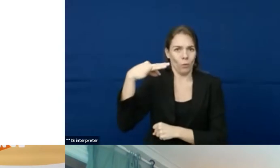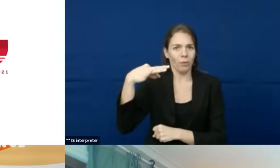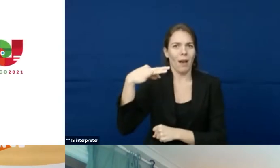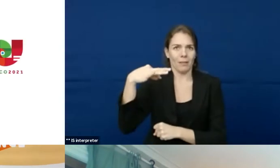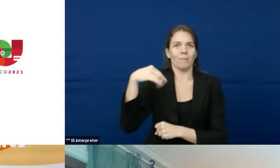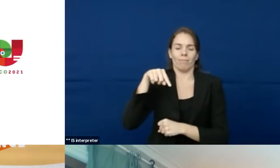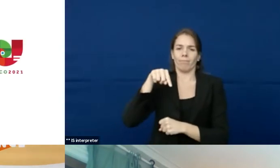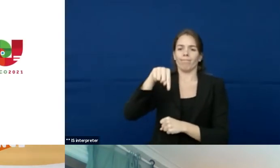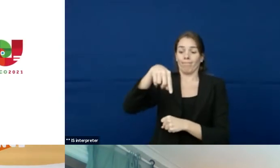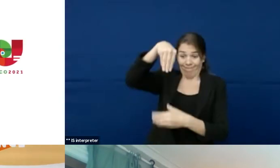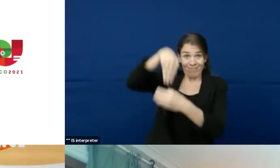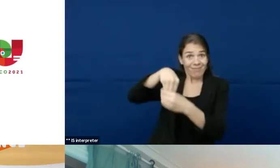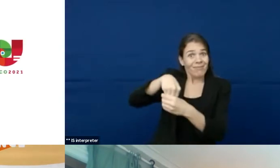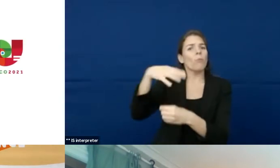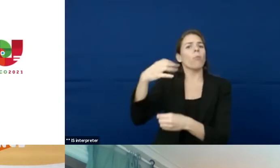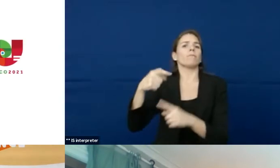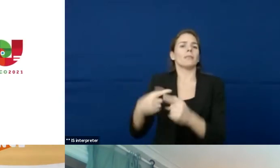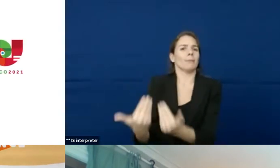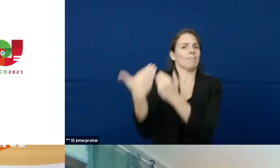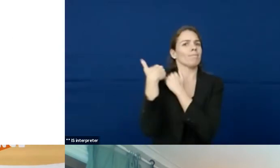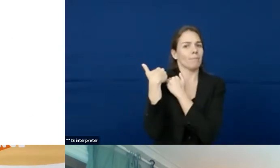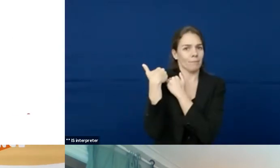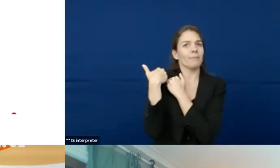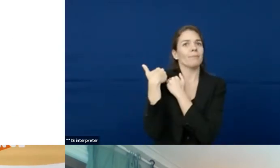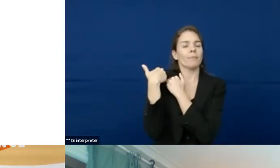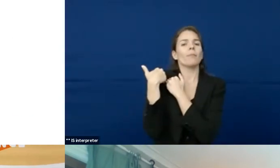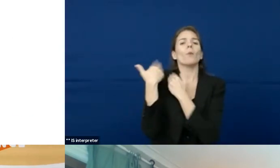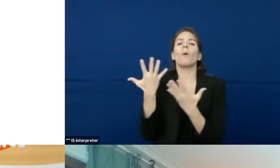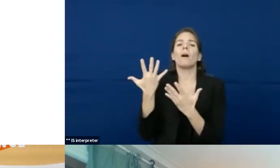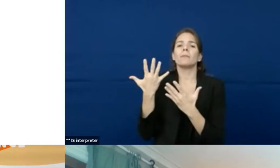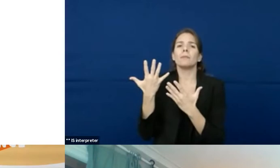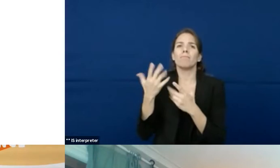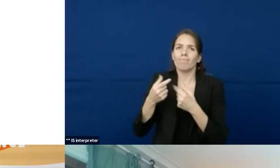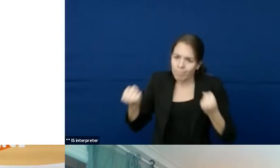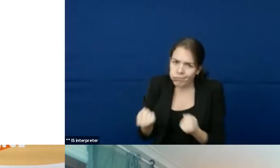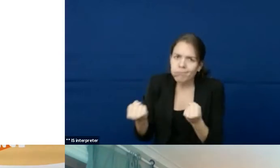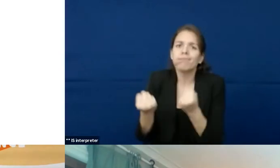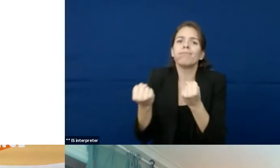Famosa and to her reflections.